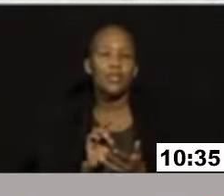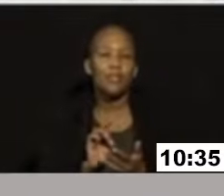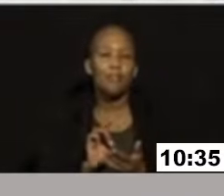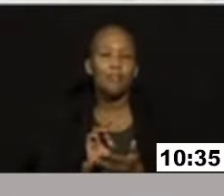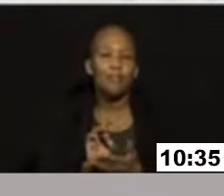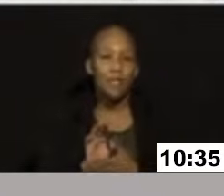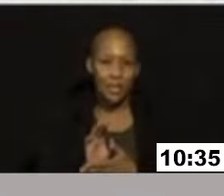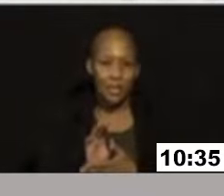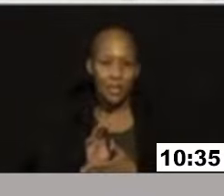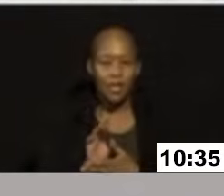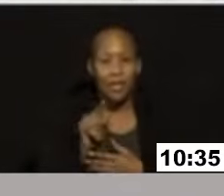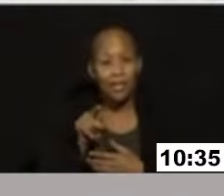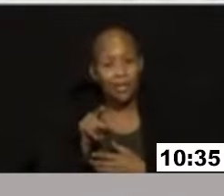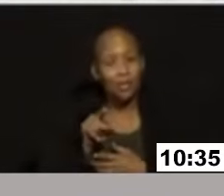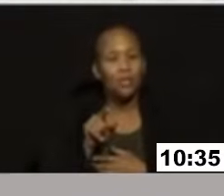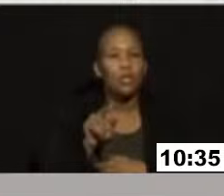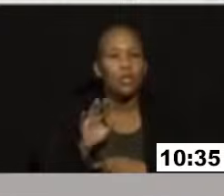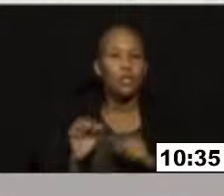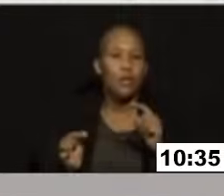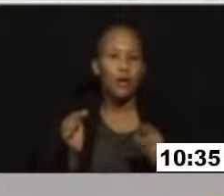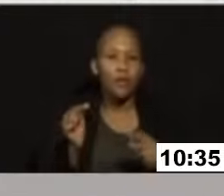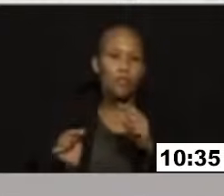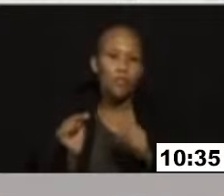argument that it was inadvertent under Rule